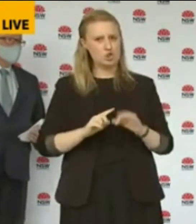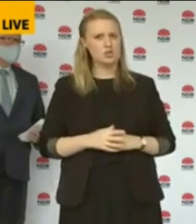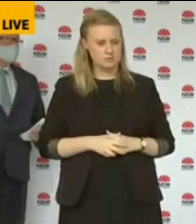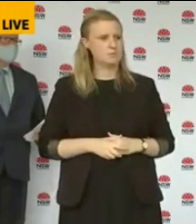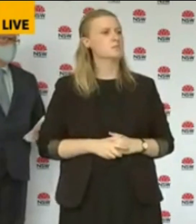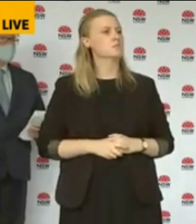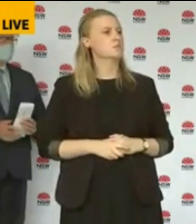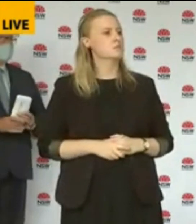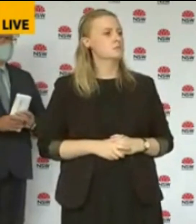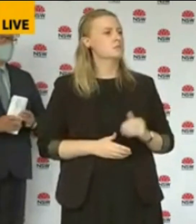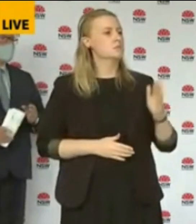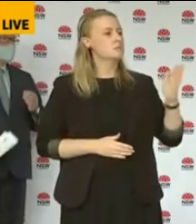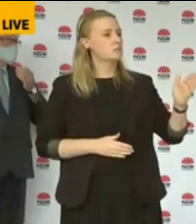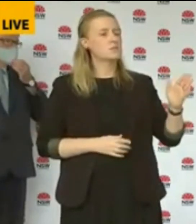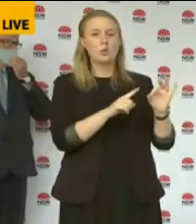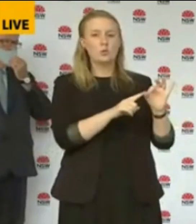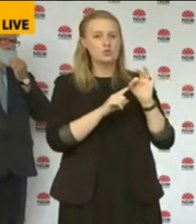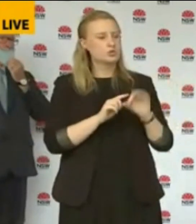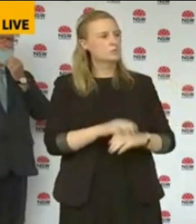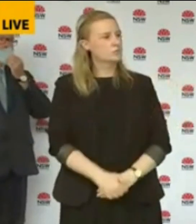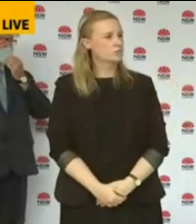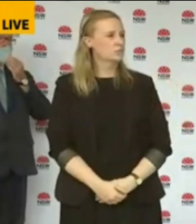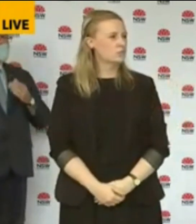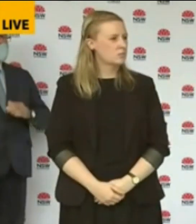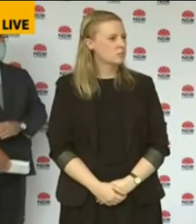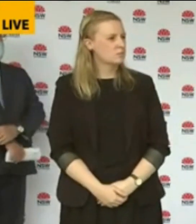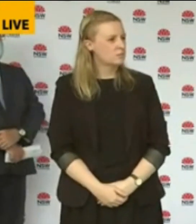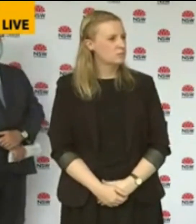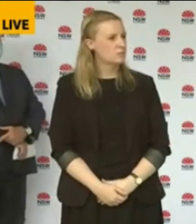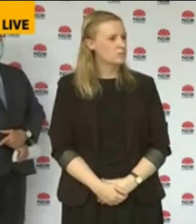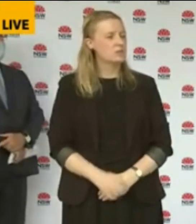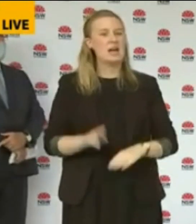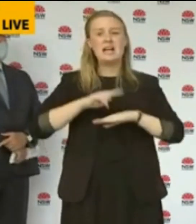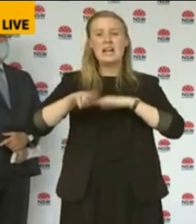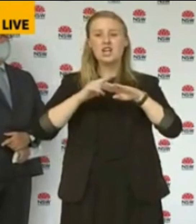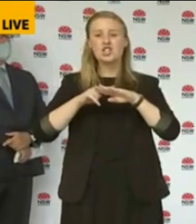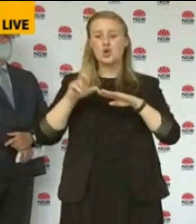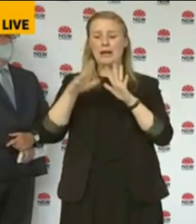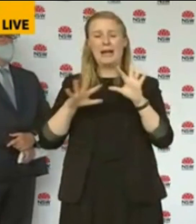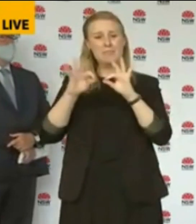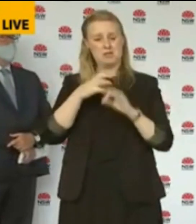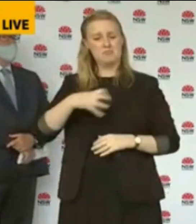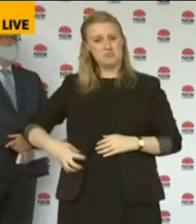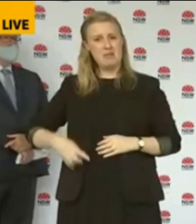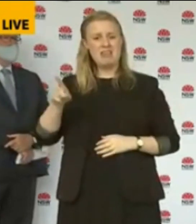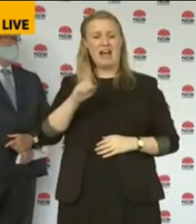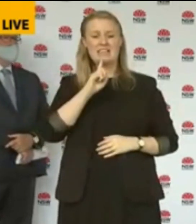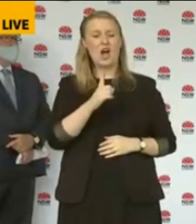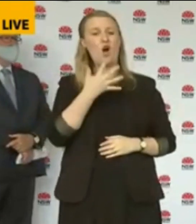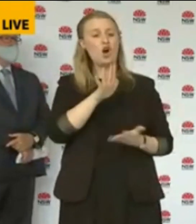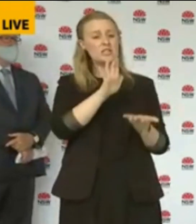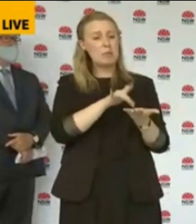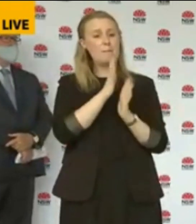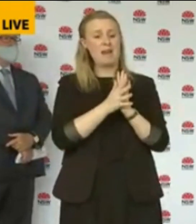you. The National Cabinet agreed definition of a metropolitan hotspot is a 3-day rolling average of at least 10. As